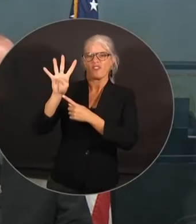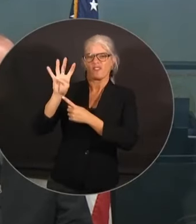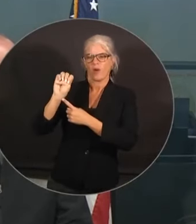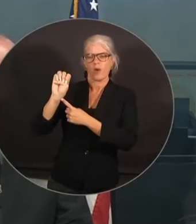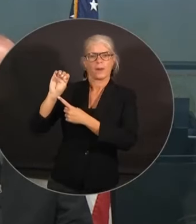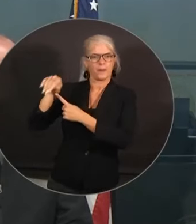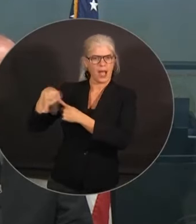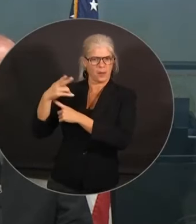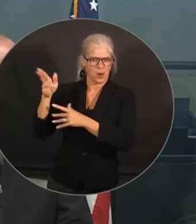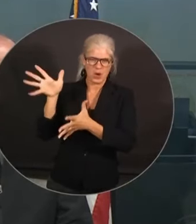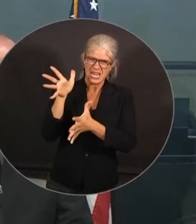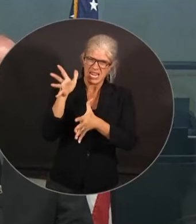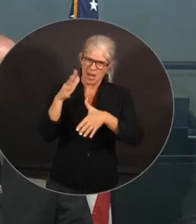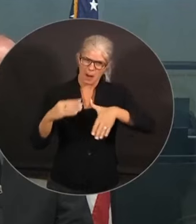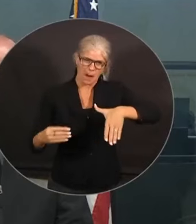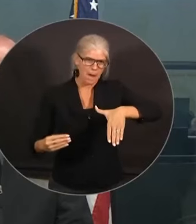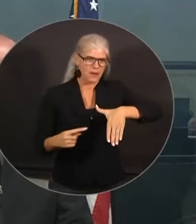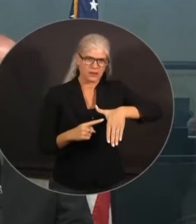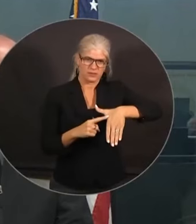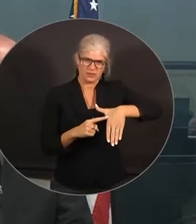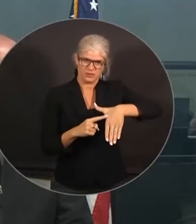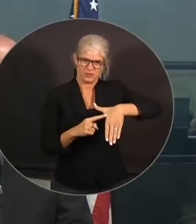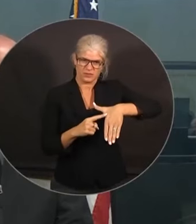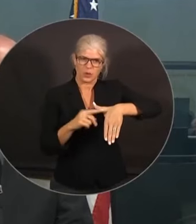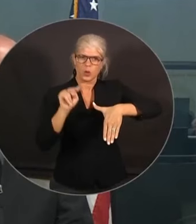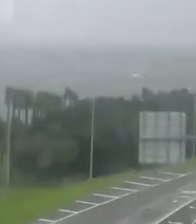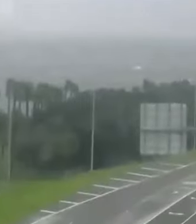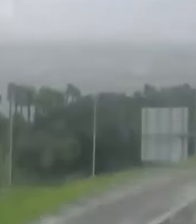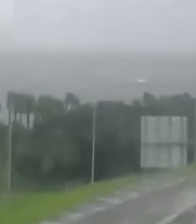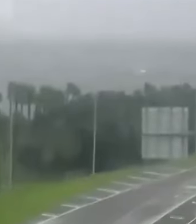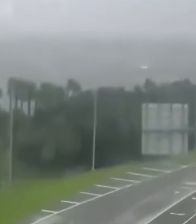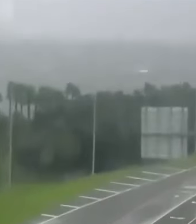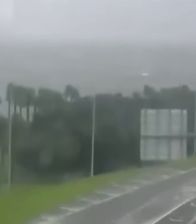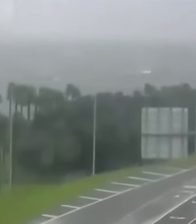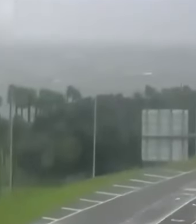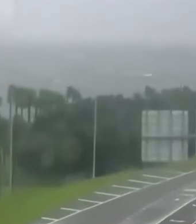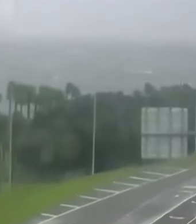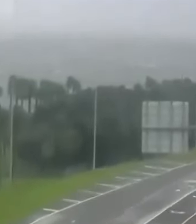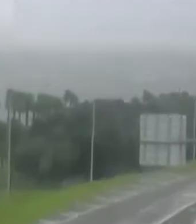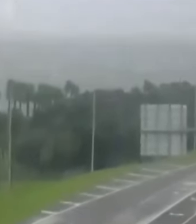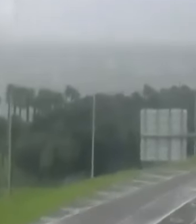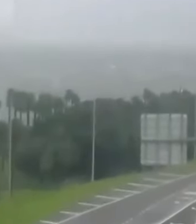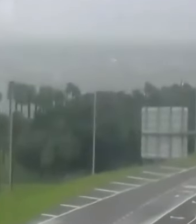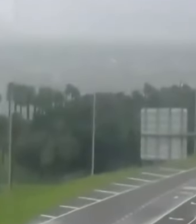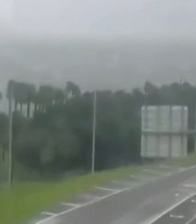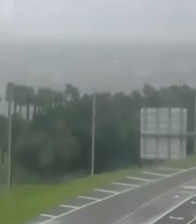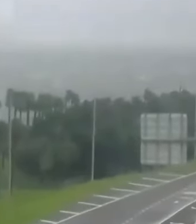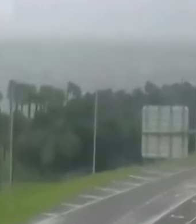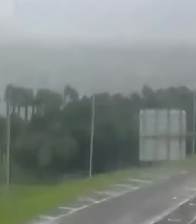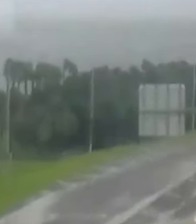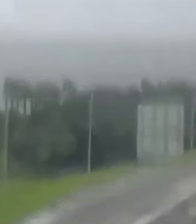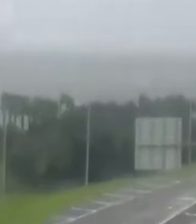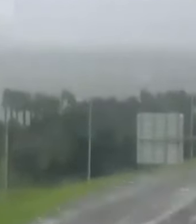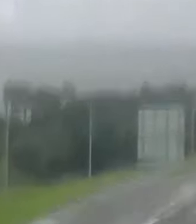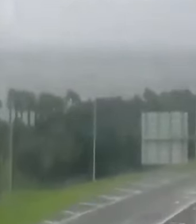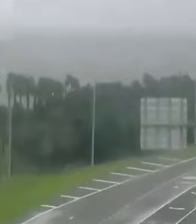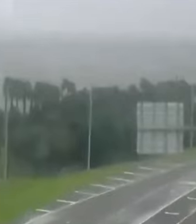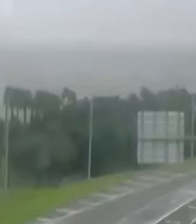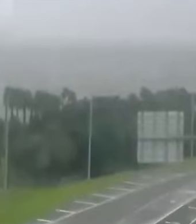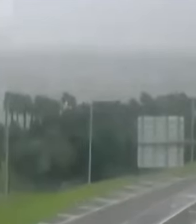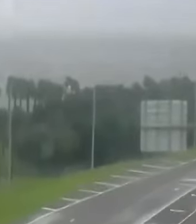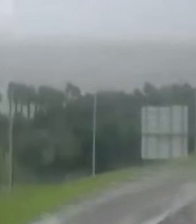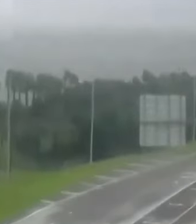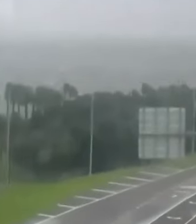north, northeast at 24 miles per hour. Hurricane force winds are extending up to 60